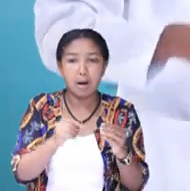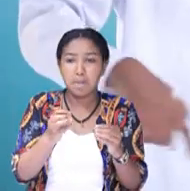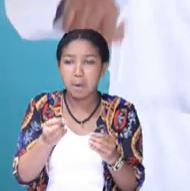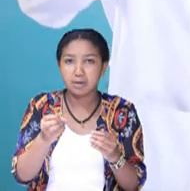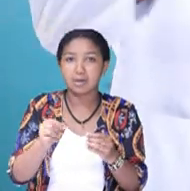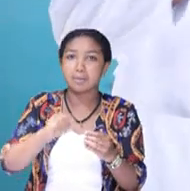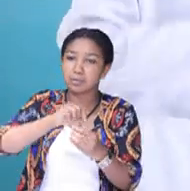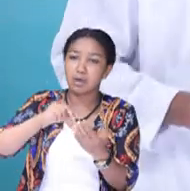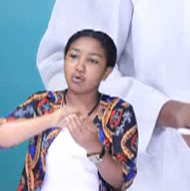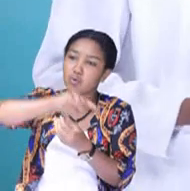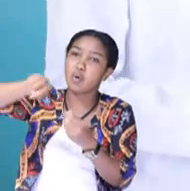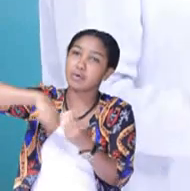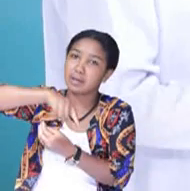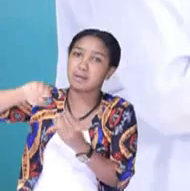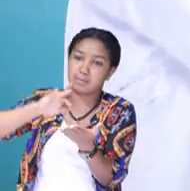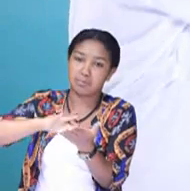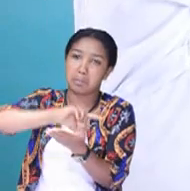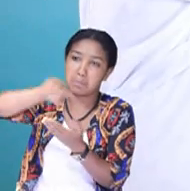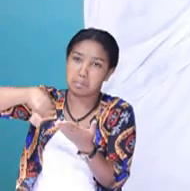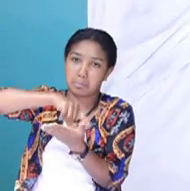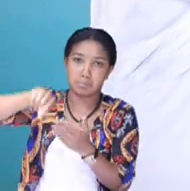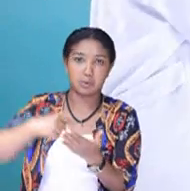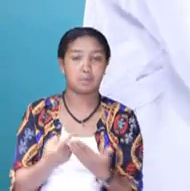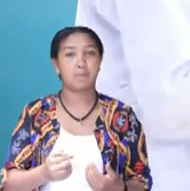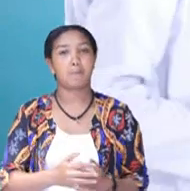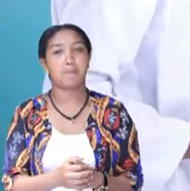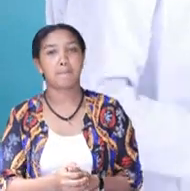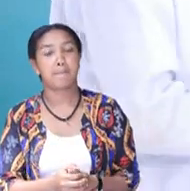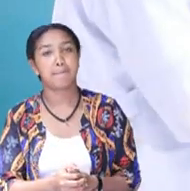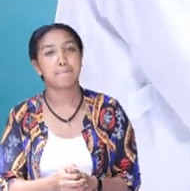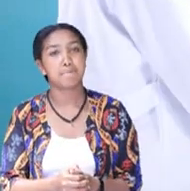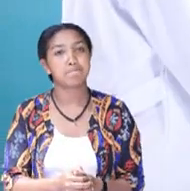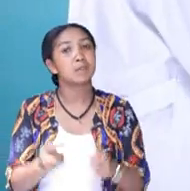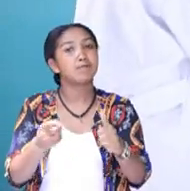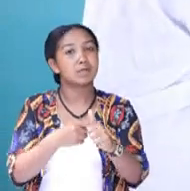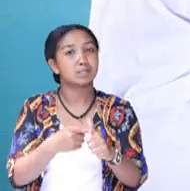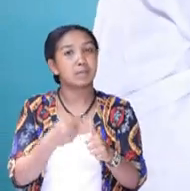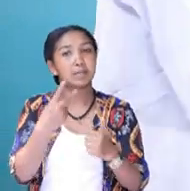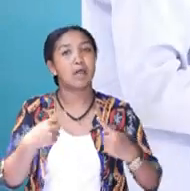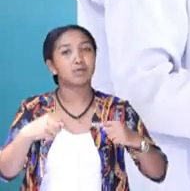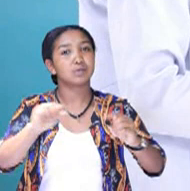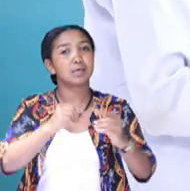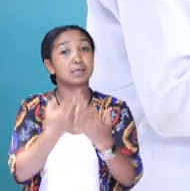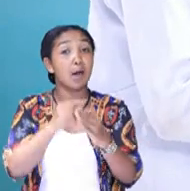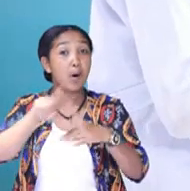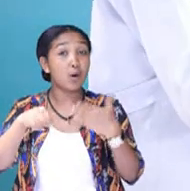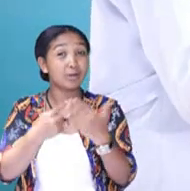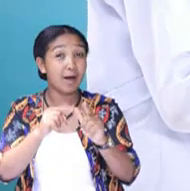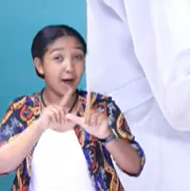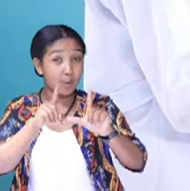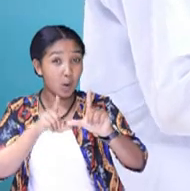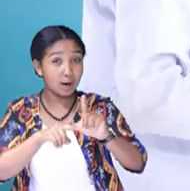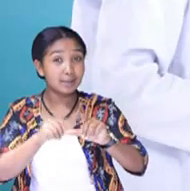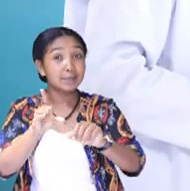particles trying to rotate about that axis. Therefore, we should have to discuss about these points. First, let's try to discuss about